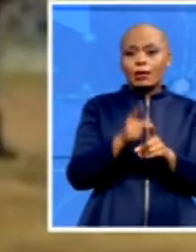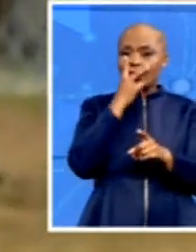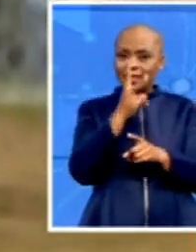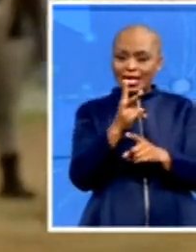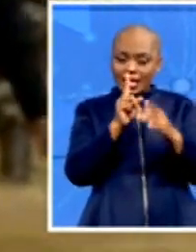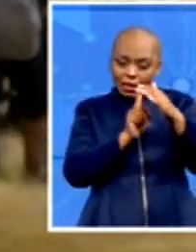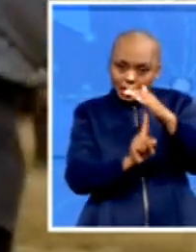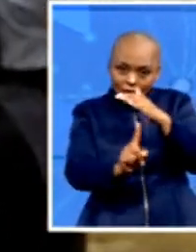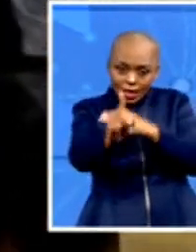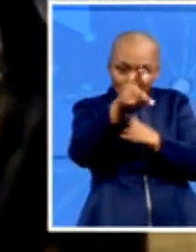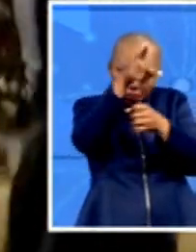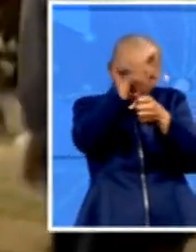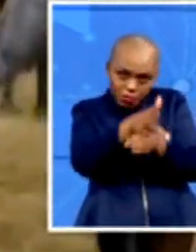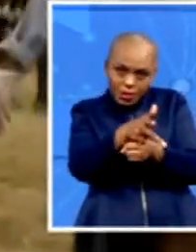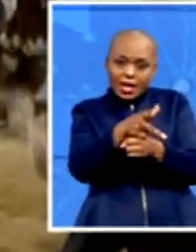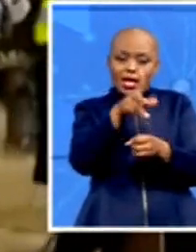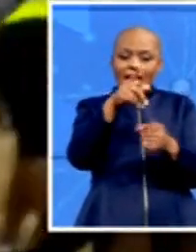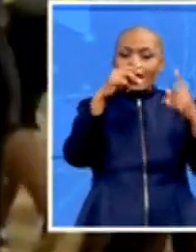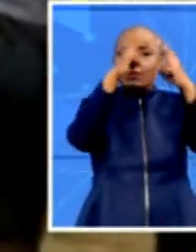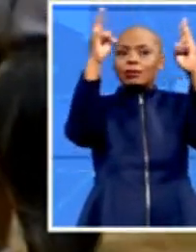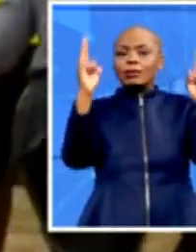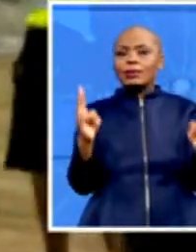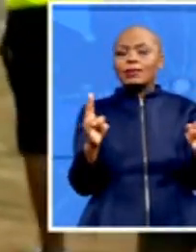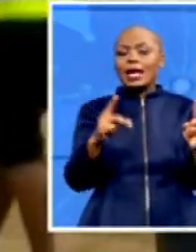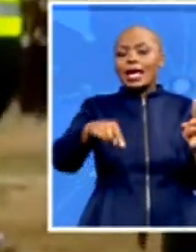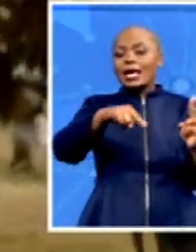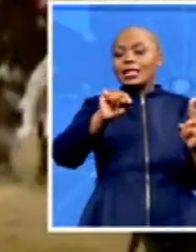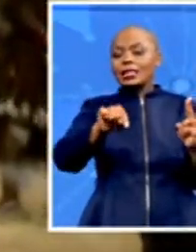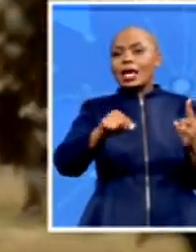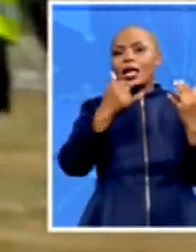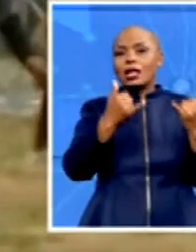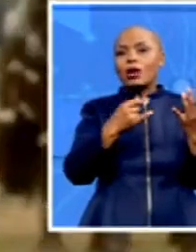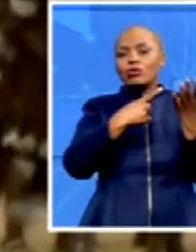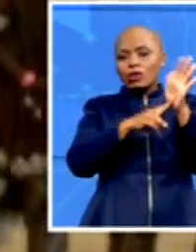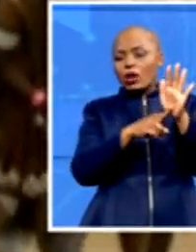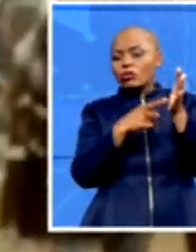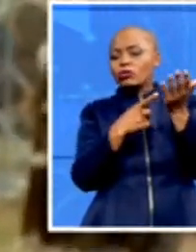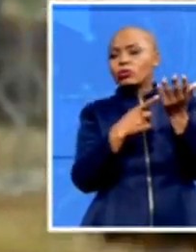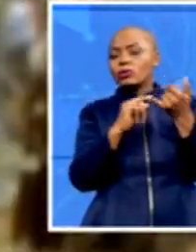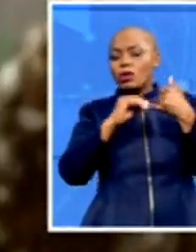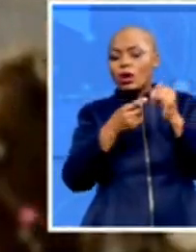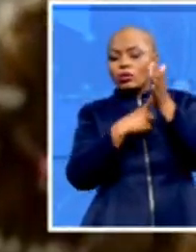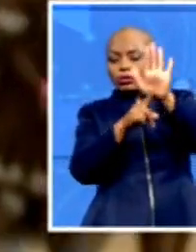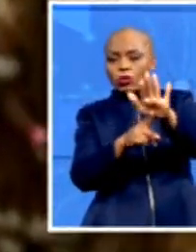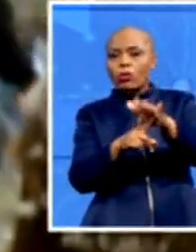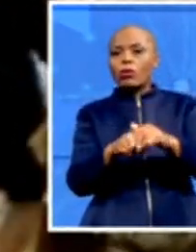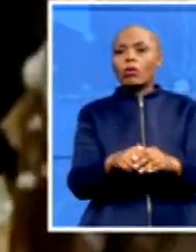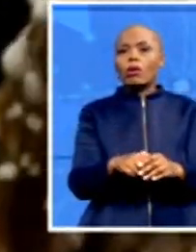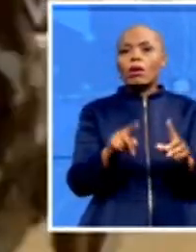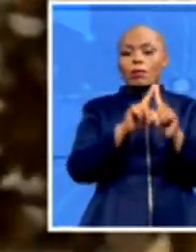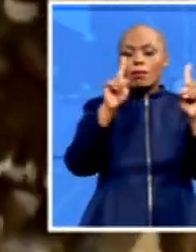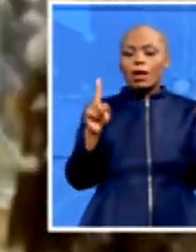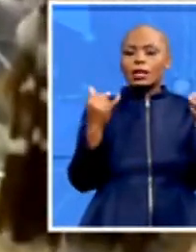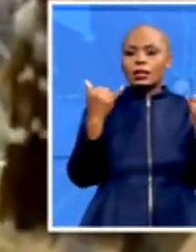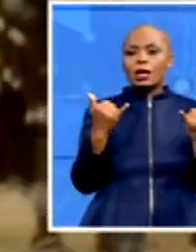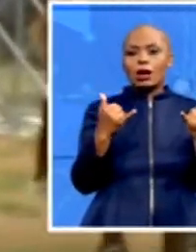start now. We will see the spectacle that you mentioned earlier, the reenactment of the war. As you know, the